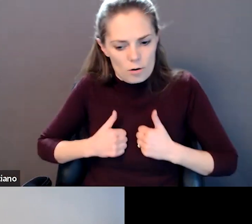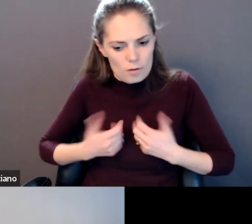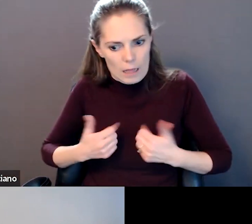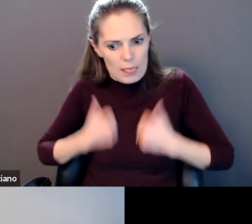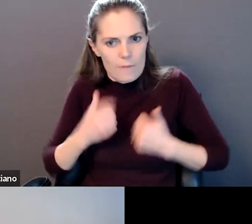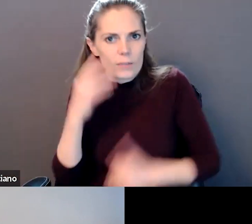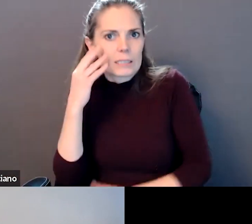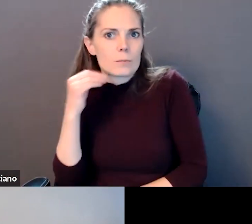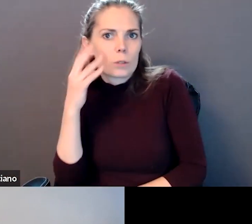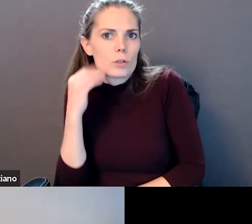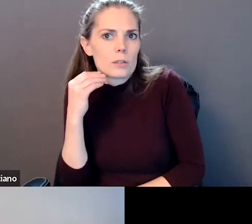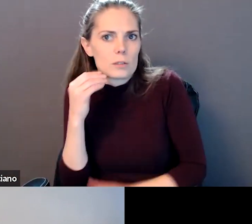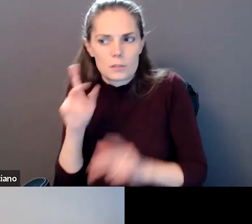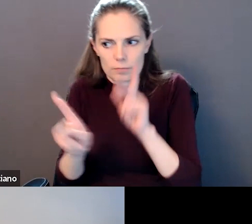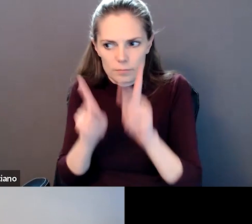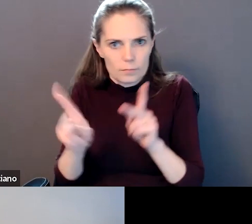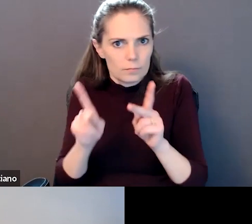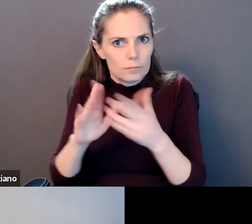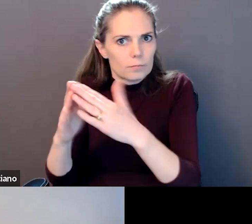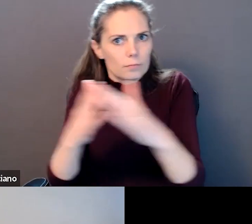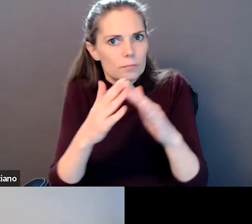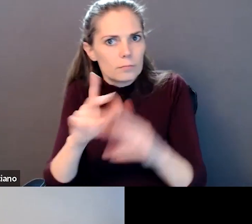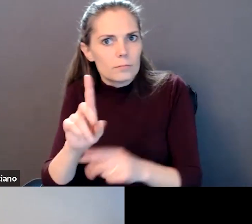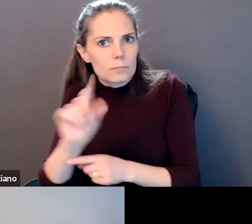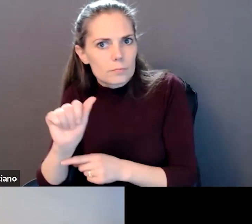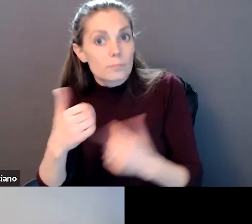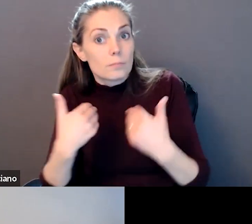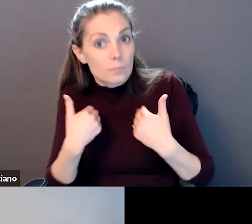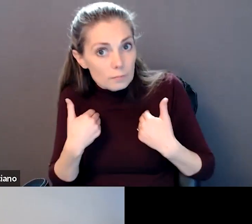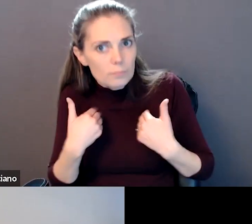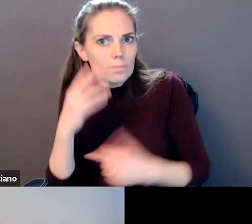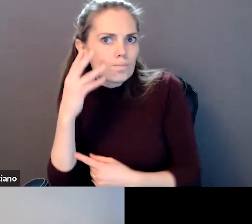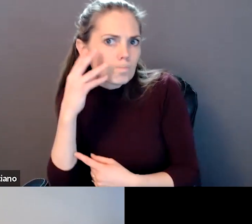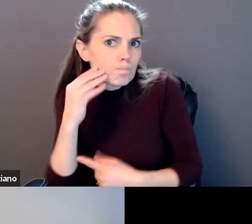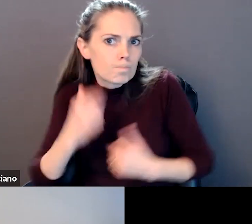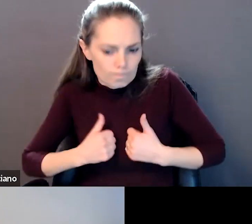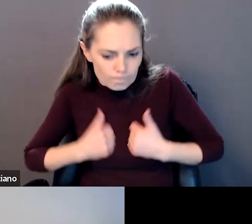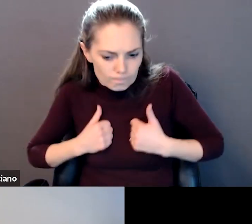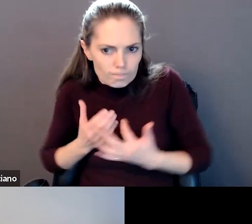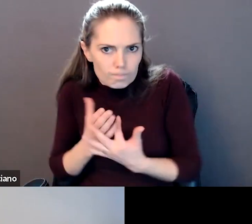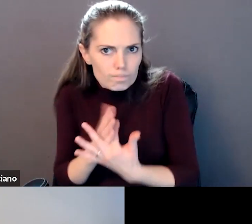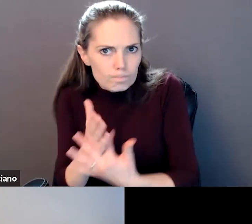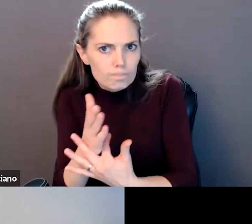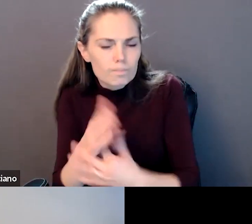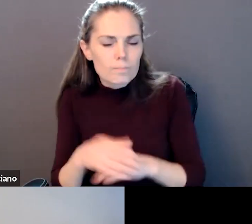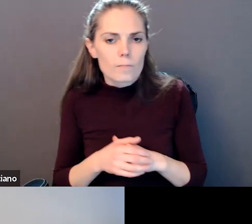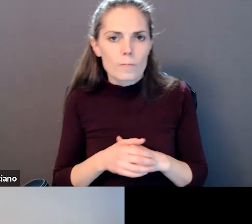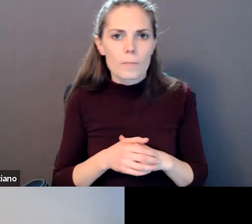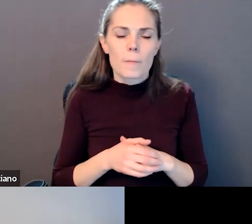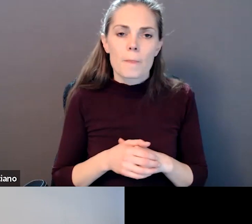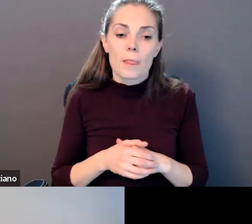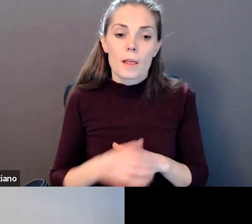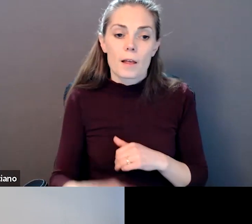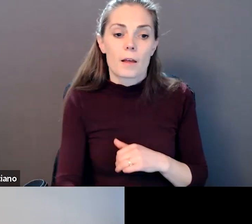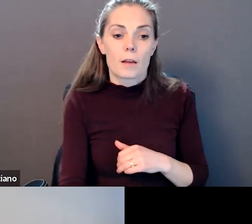in the disability community. And a lot of the conversation, and particularly the one that was